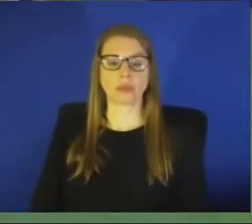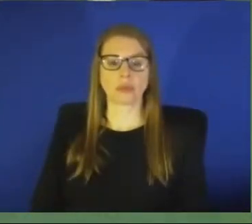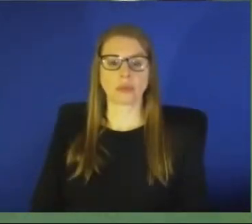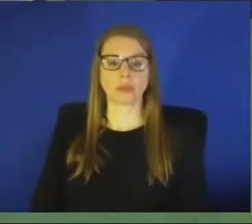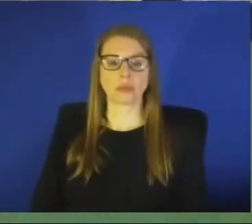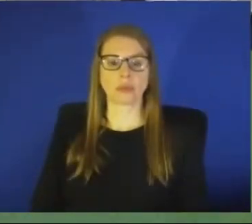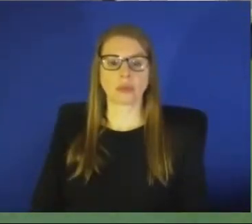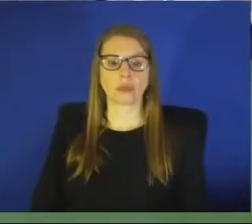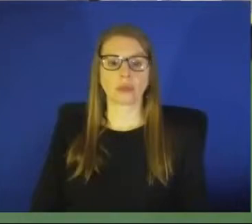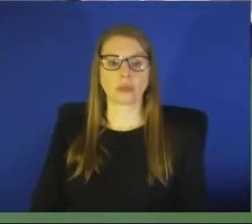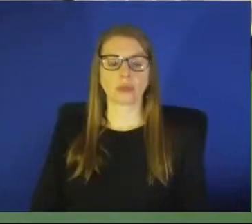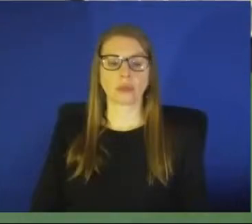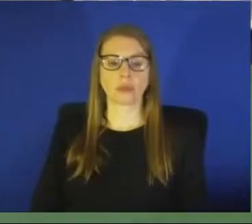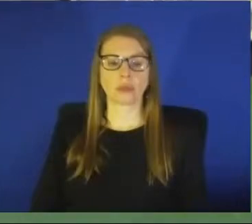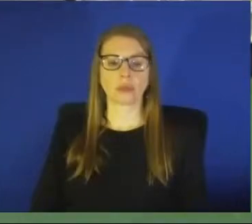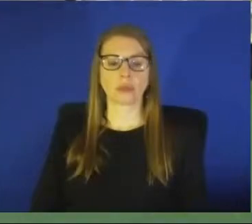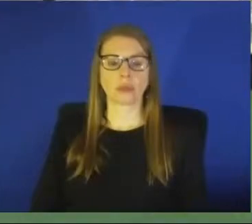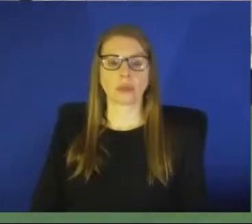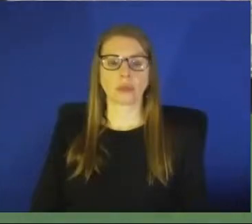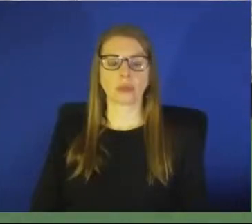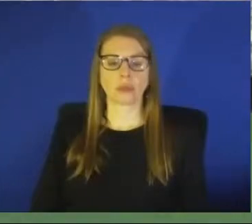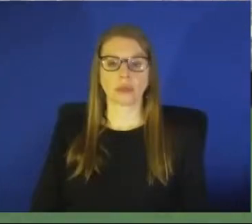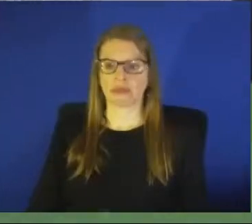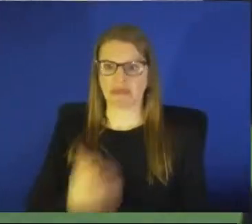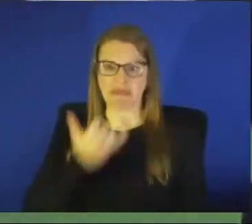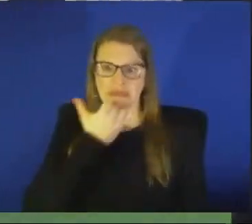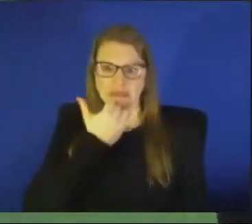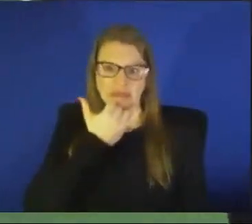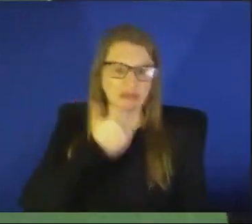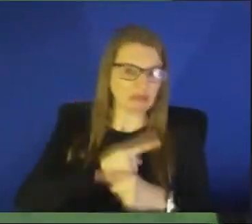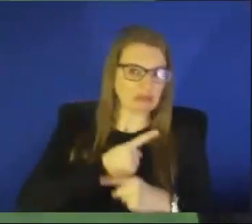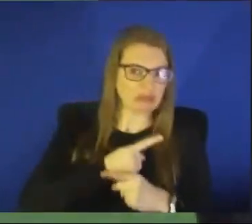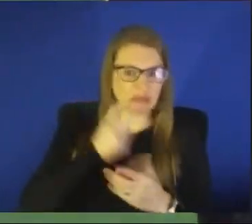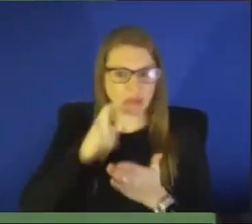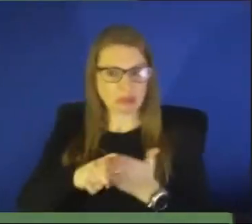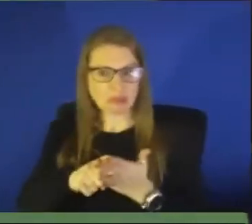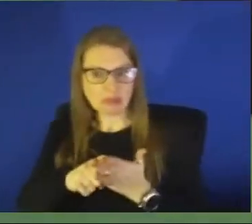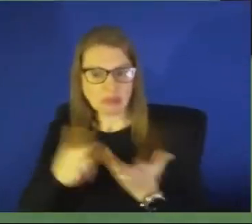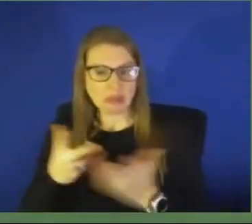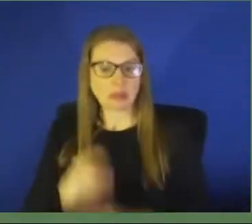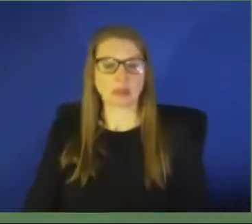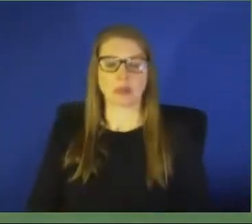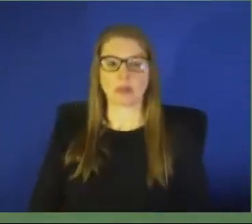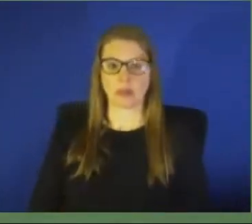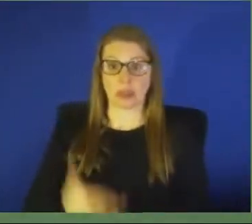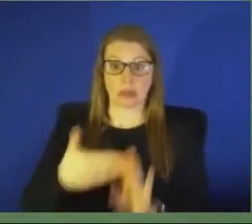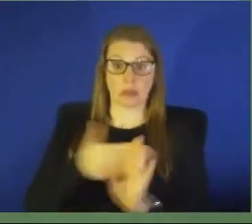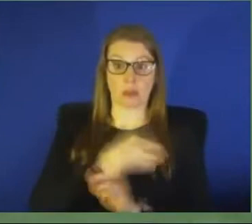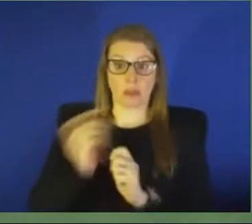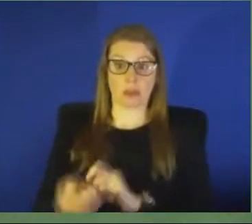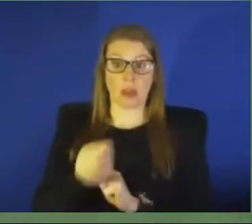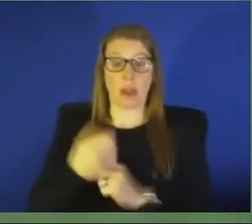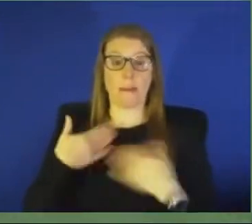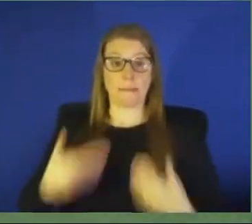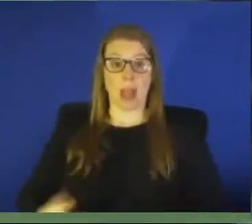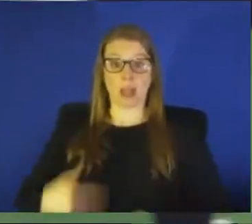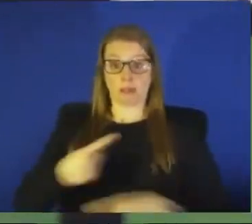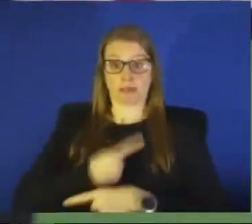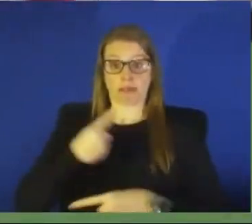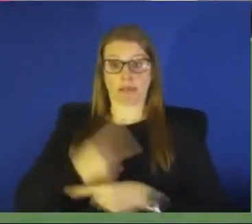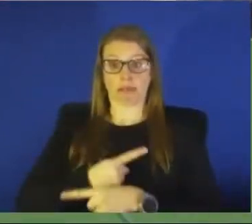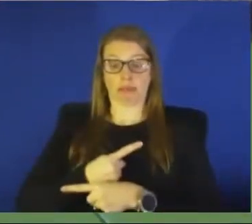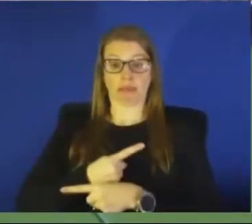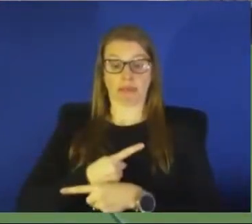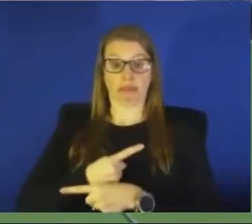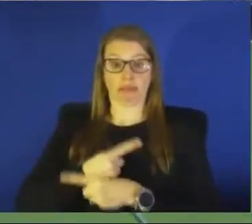So can you tell anything? Yes, What am I doing wrong? What am I doing right? On that previous swing, your body was in the correct transition sequence, so Okay.